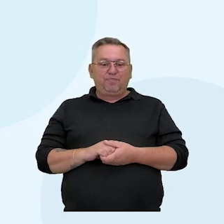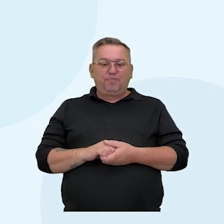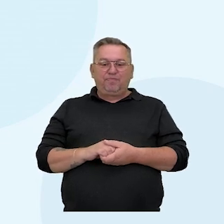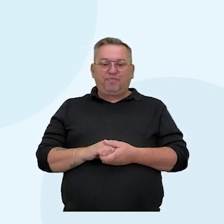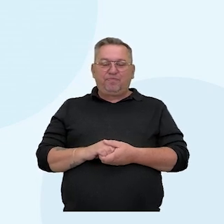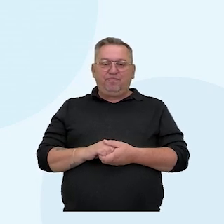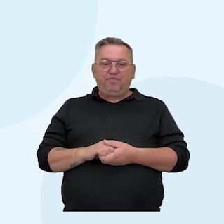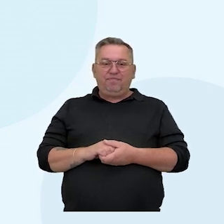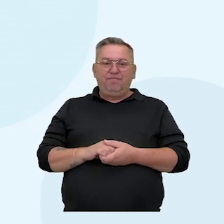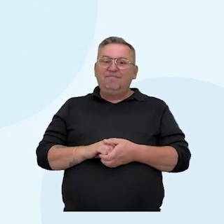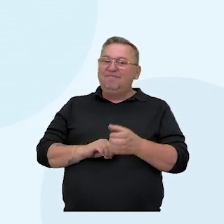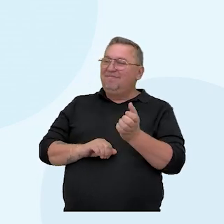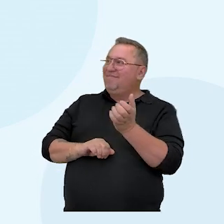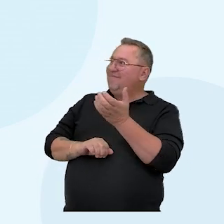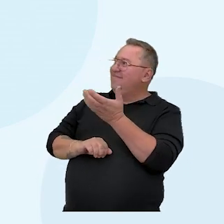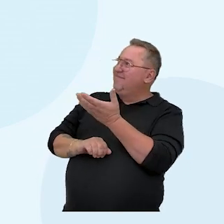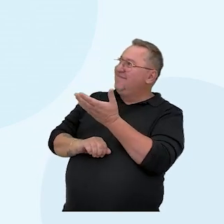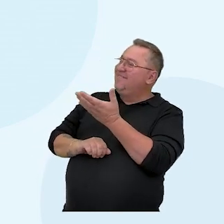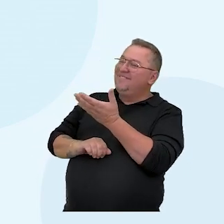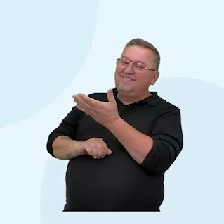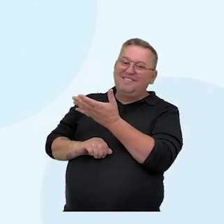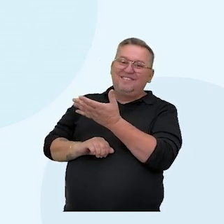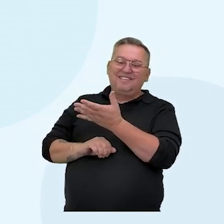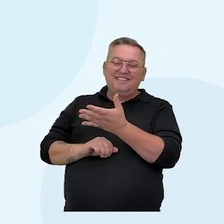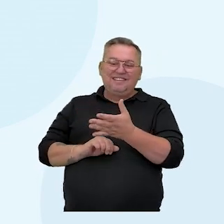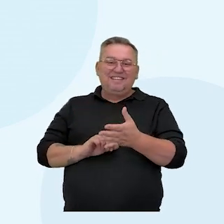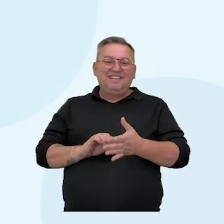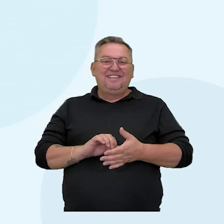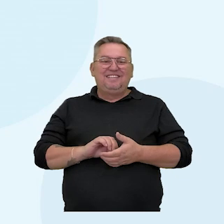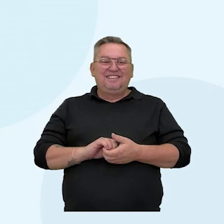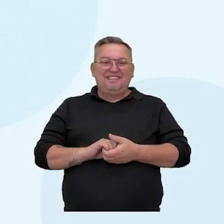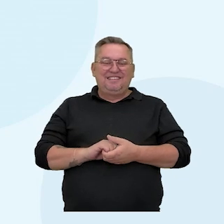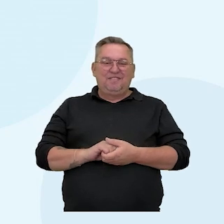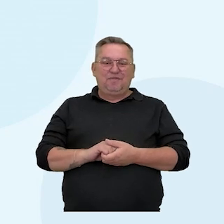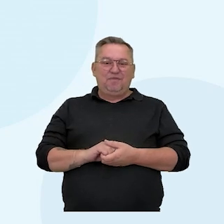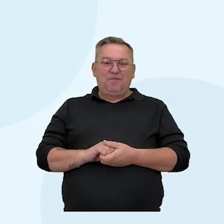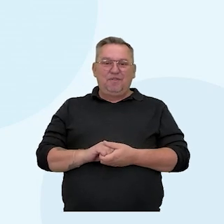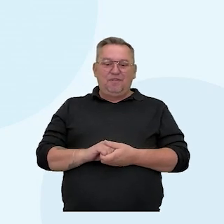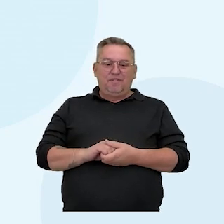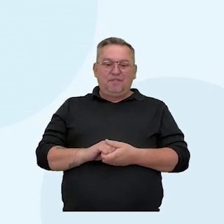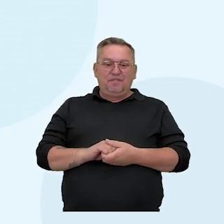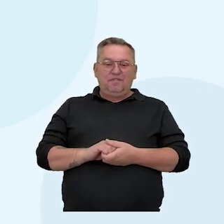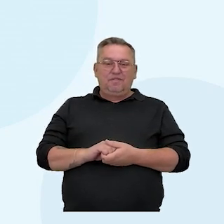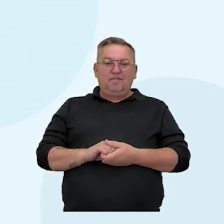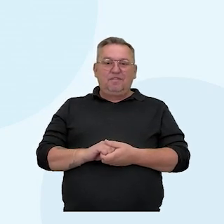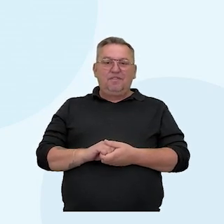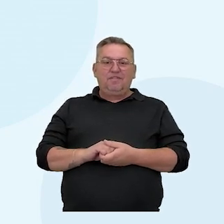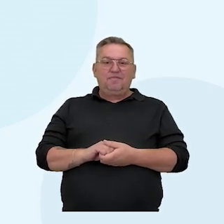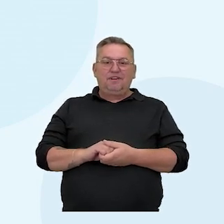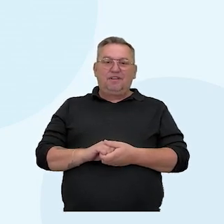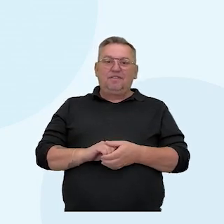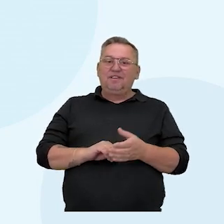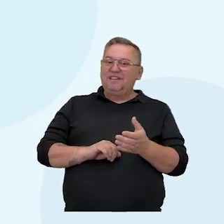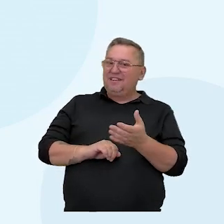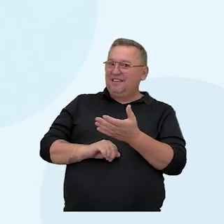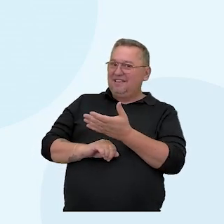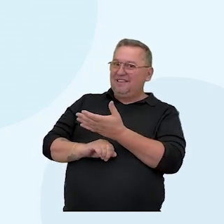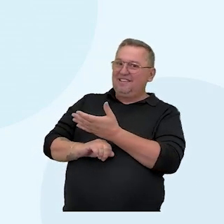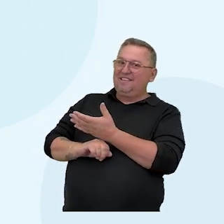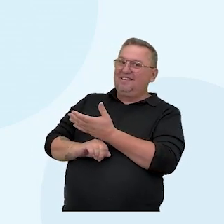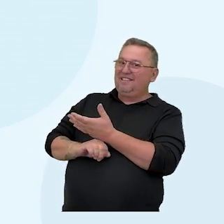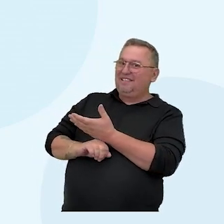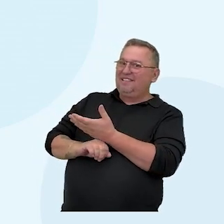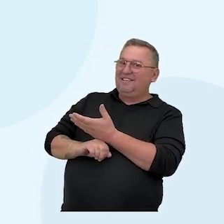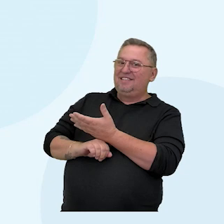your parents from? Where were your parents born? Where did your parents live their childhood? Where did your parents live